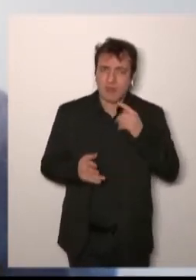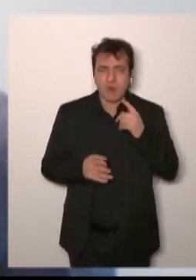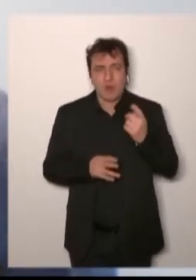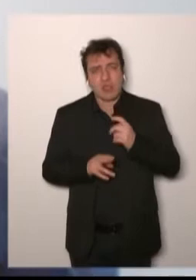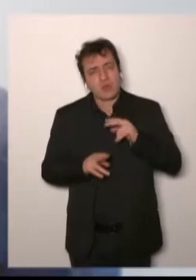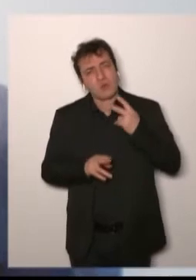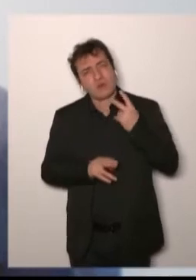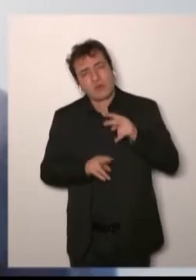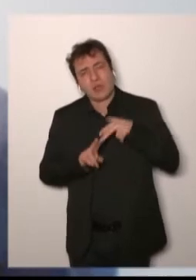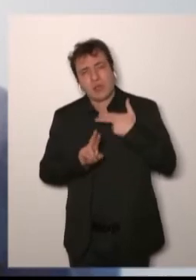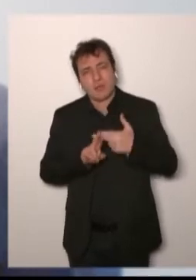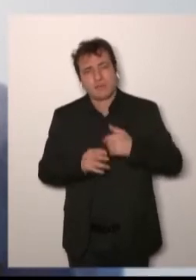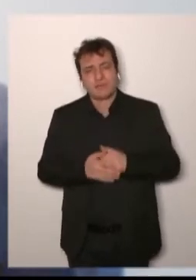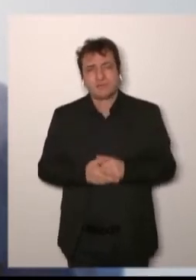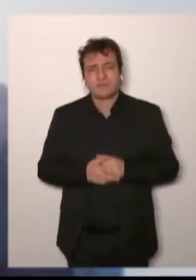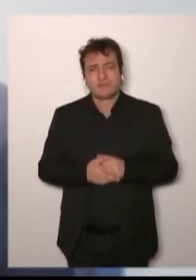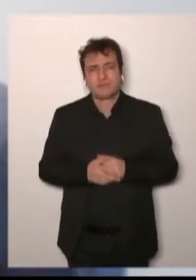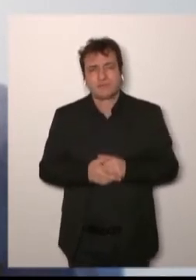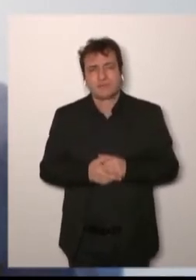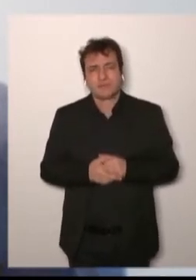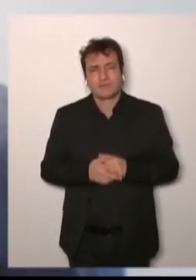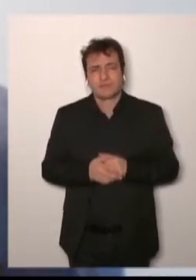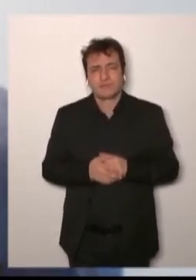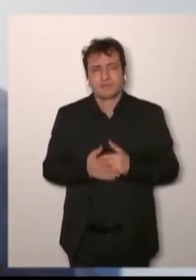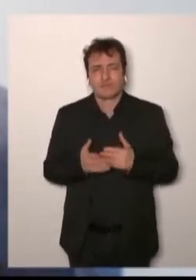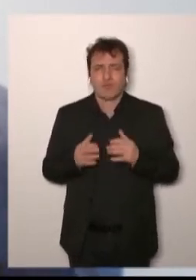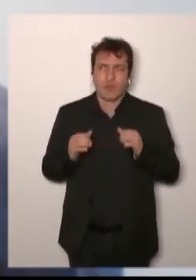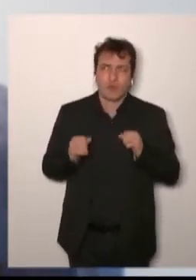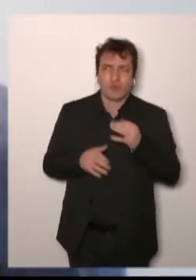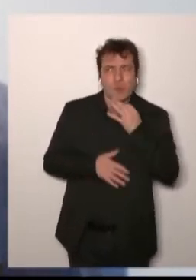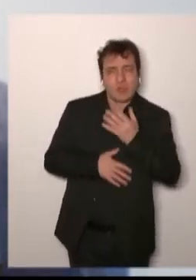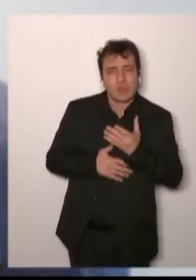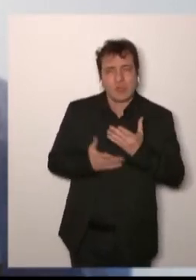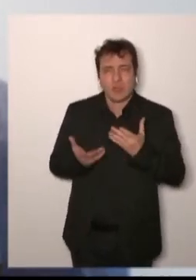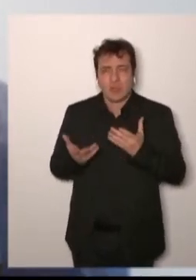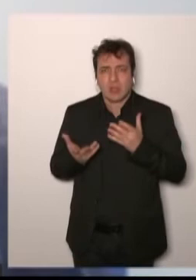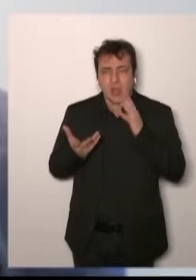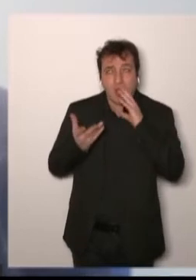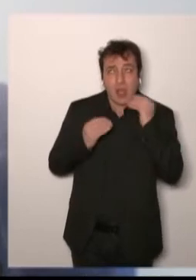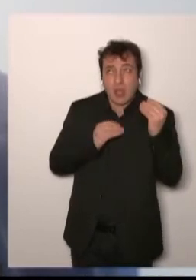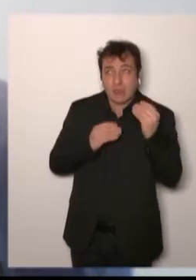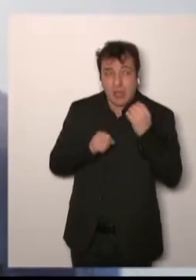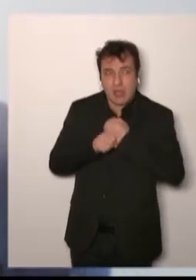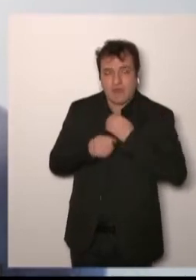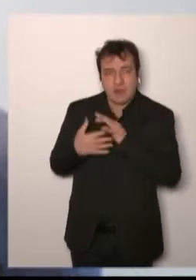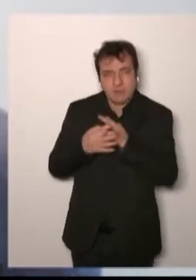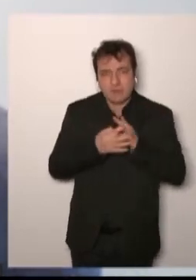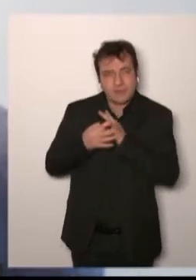what always stood out for me was the sort of collaborative spirit and the sort of working together across